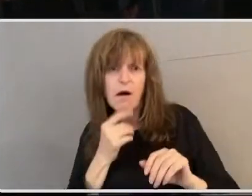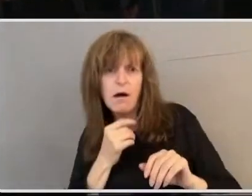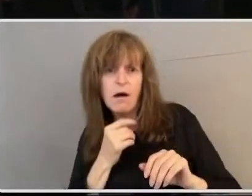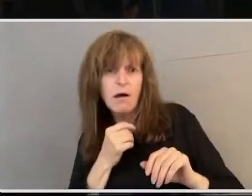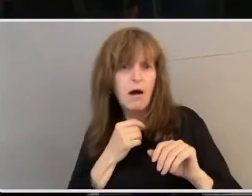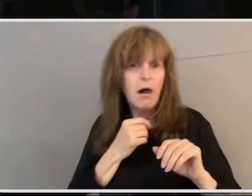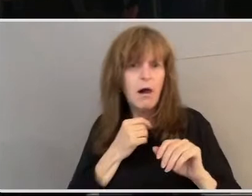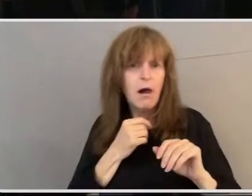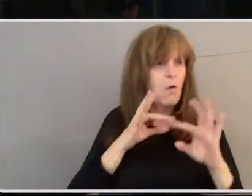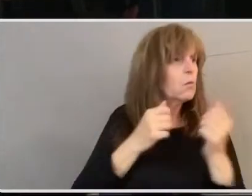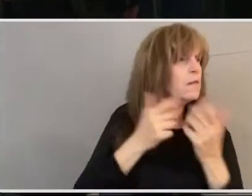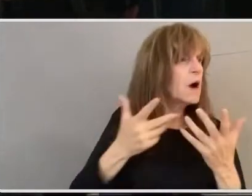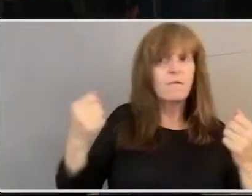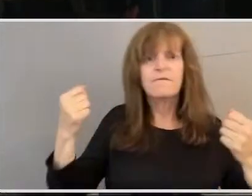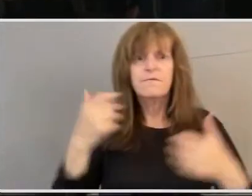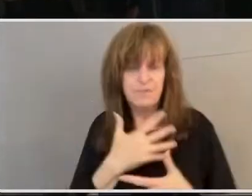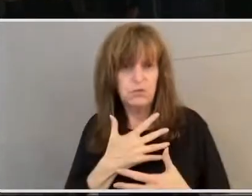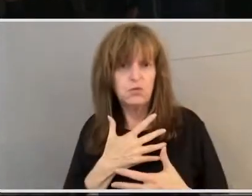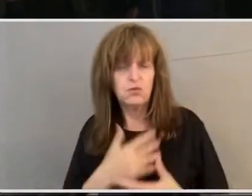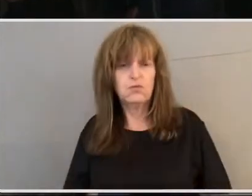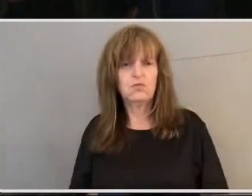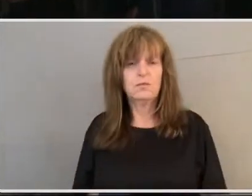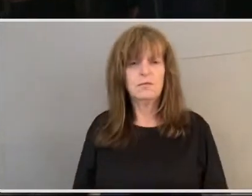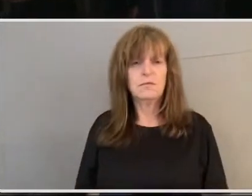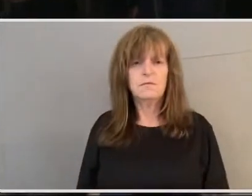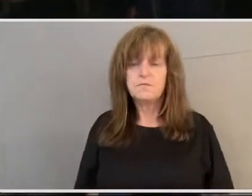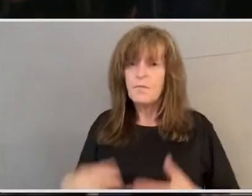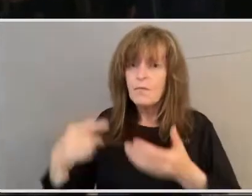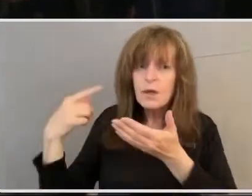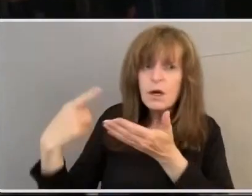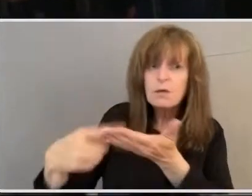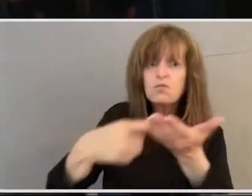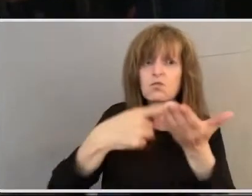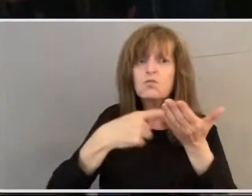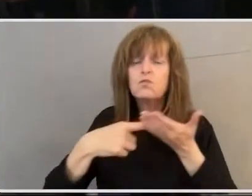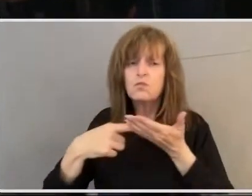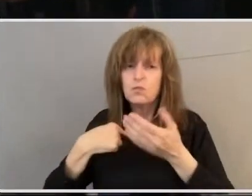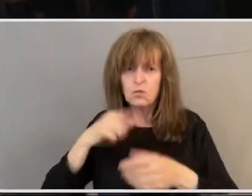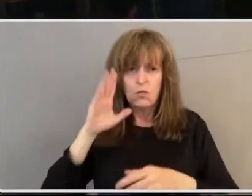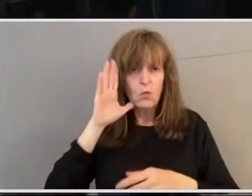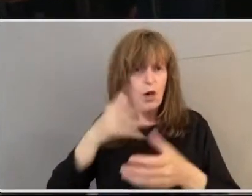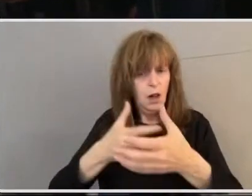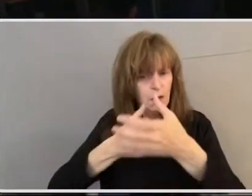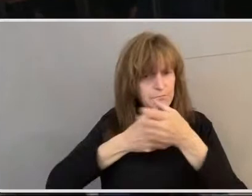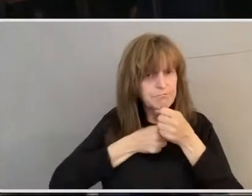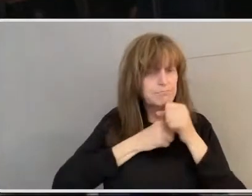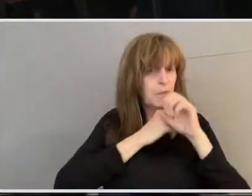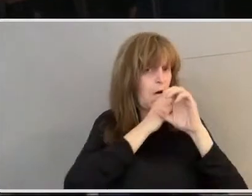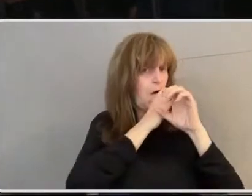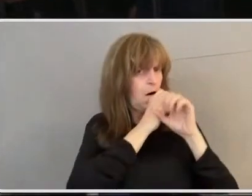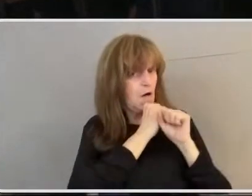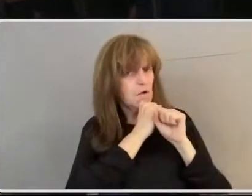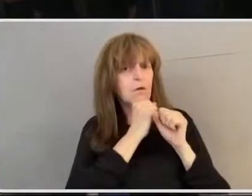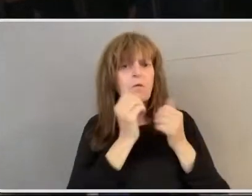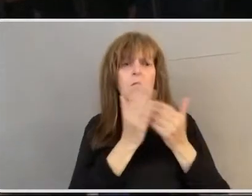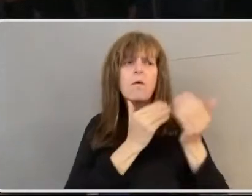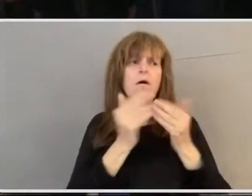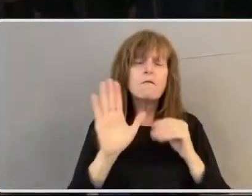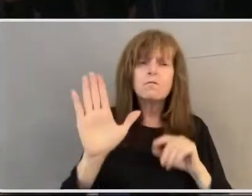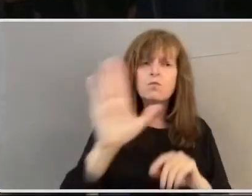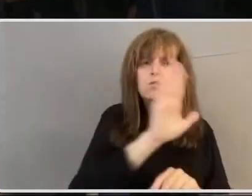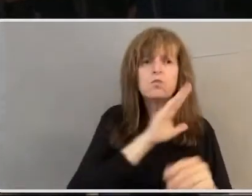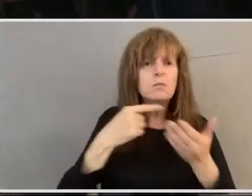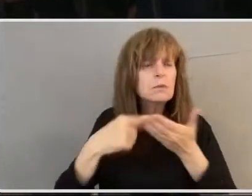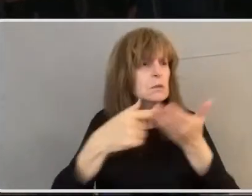may be discussed by the Executive Council in arriving at a decision of the Council, and not disclose outside